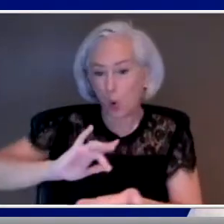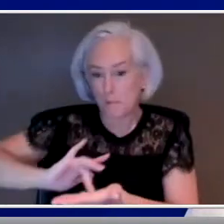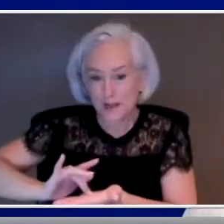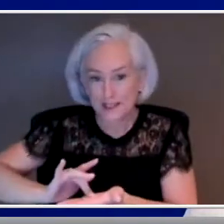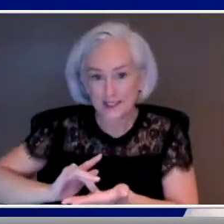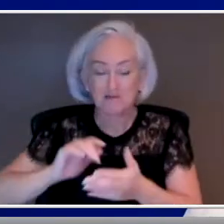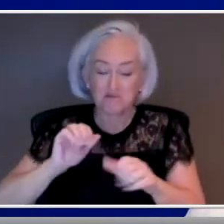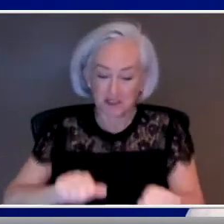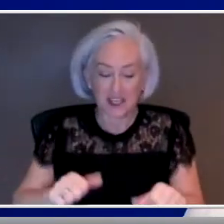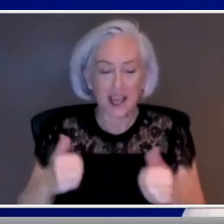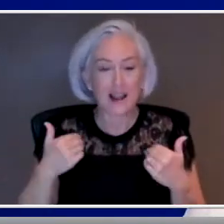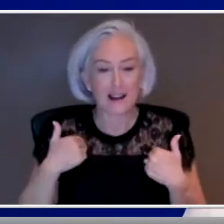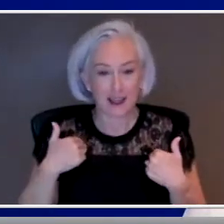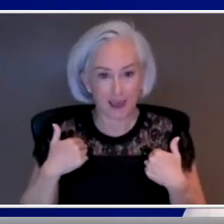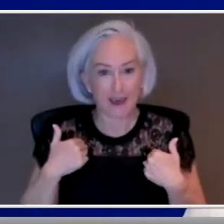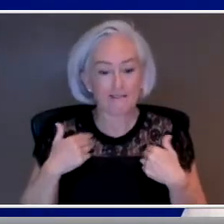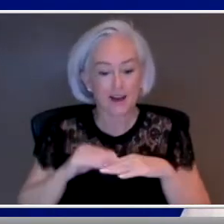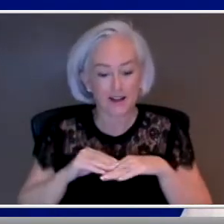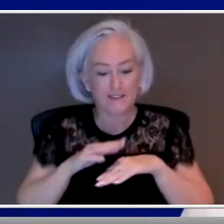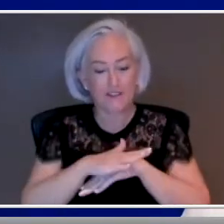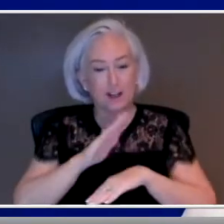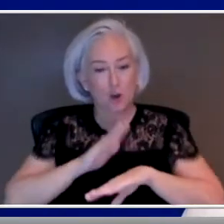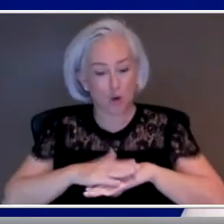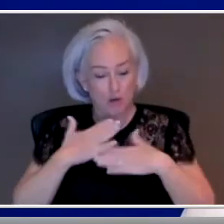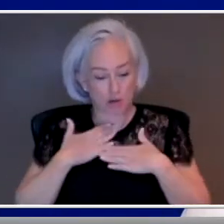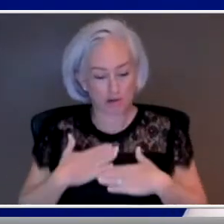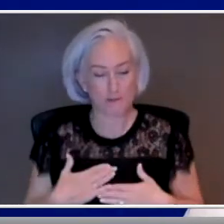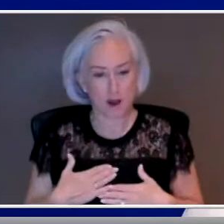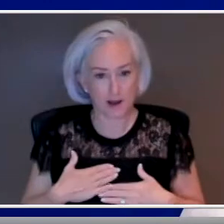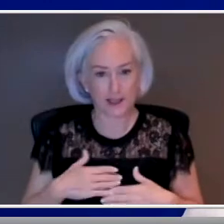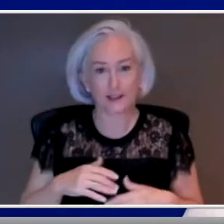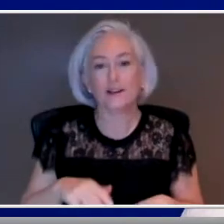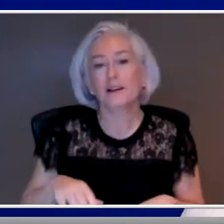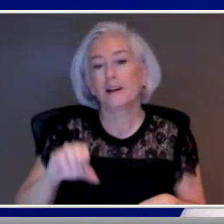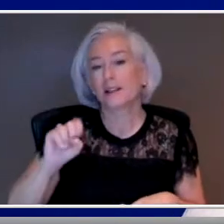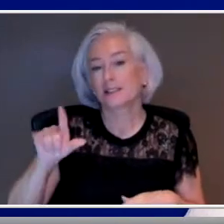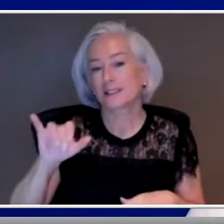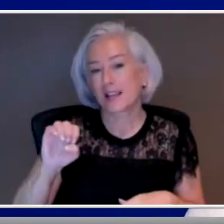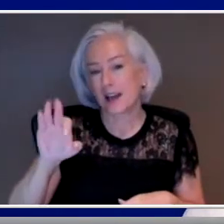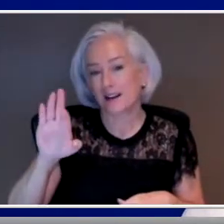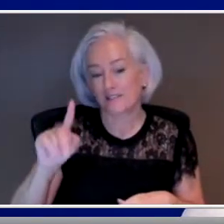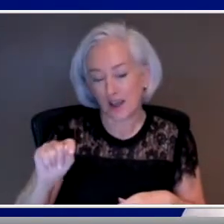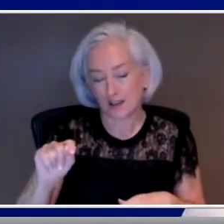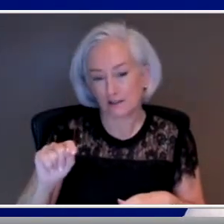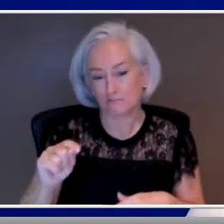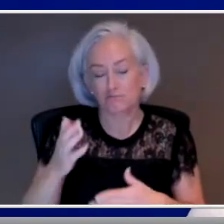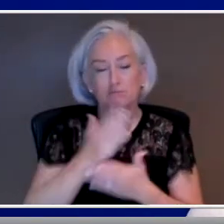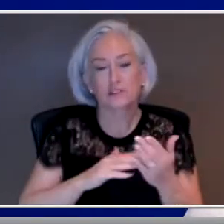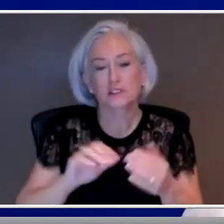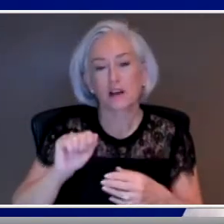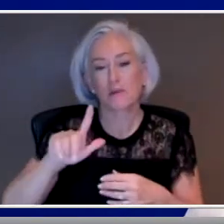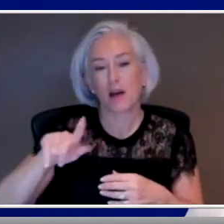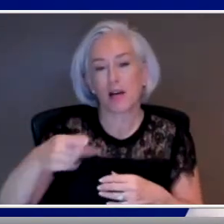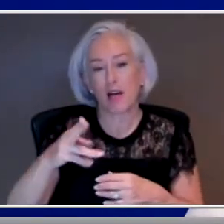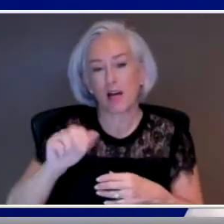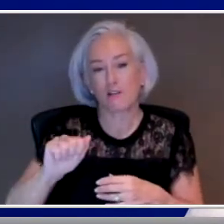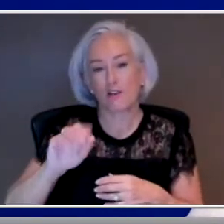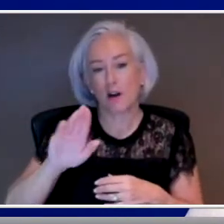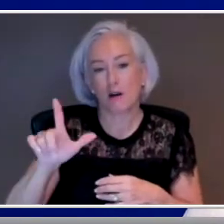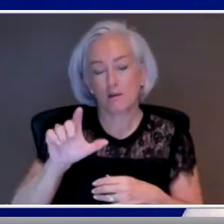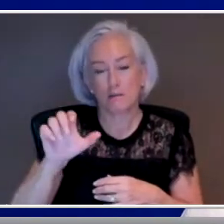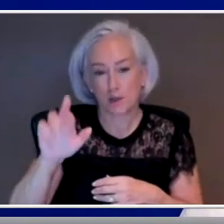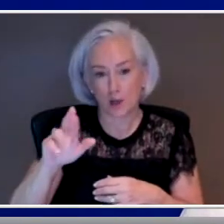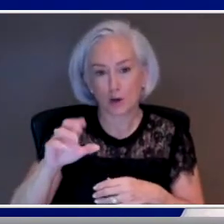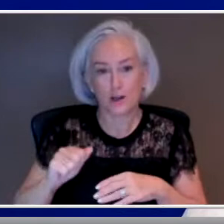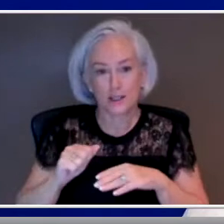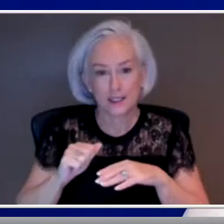effects or adverse events. Some of the alpha blockers that we use for BPH can potentially increase the